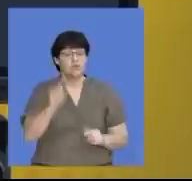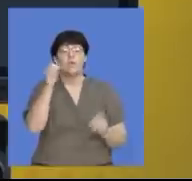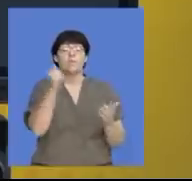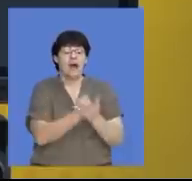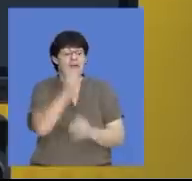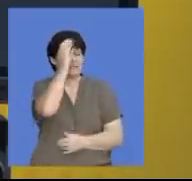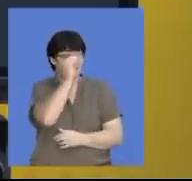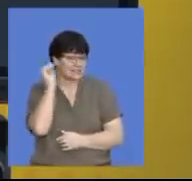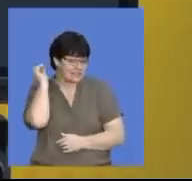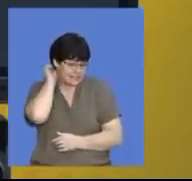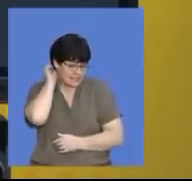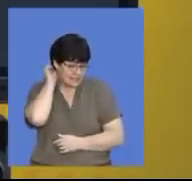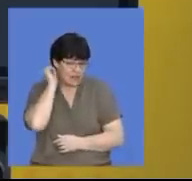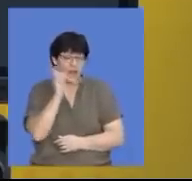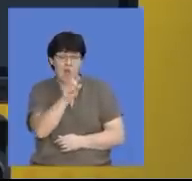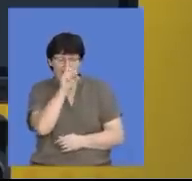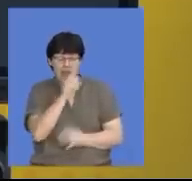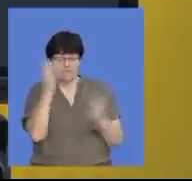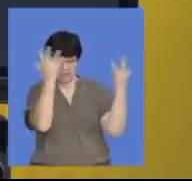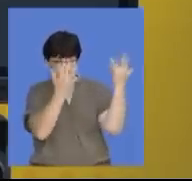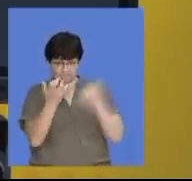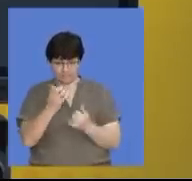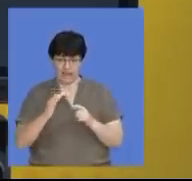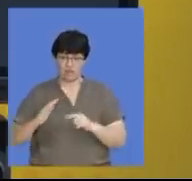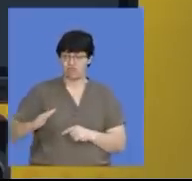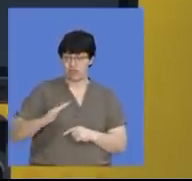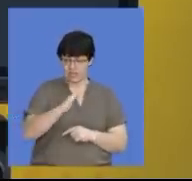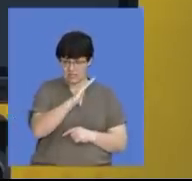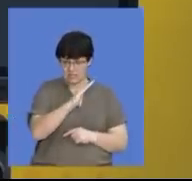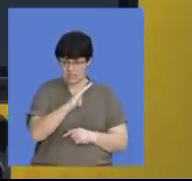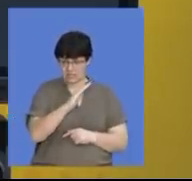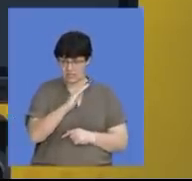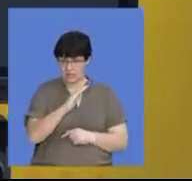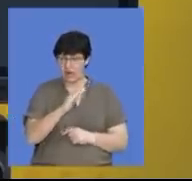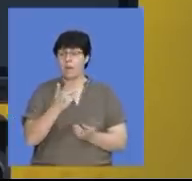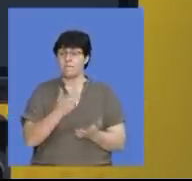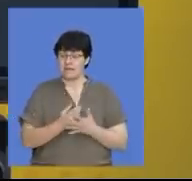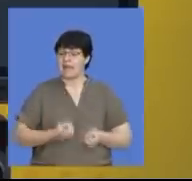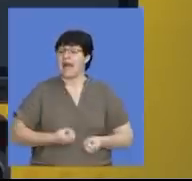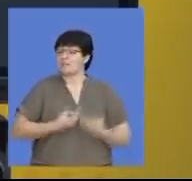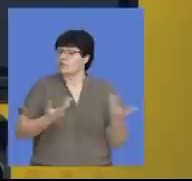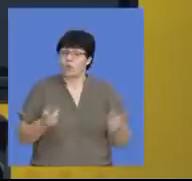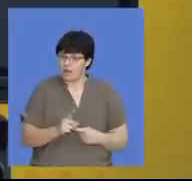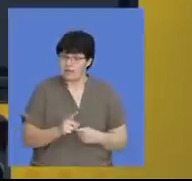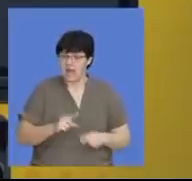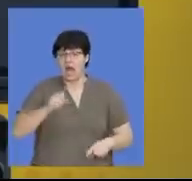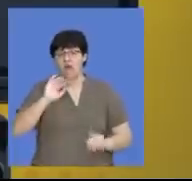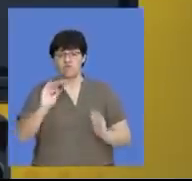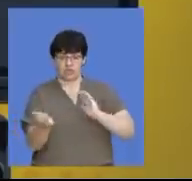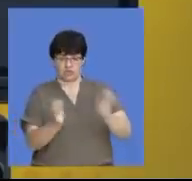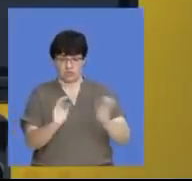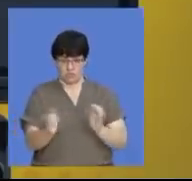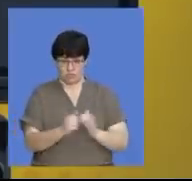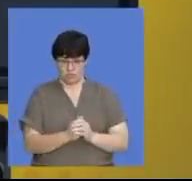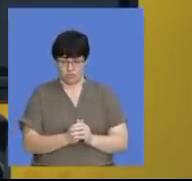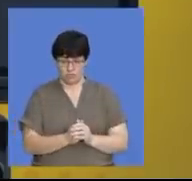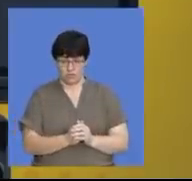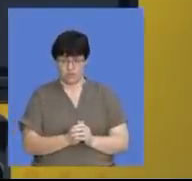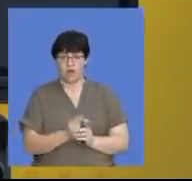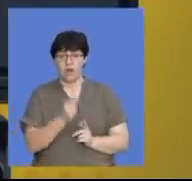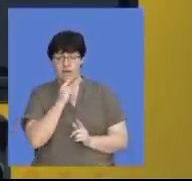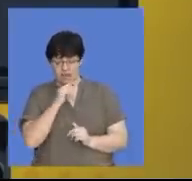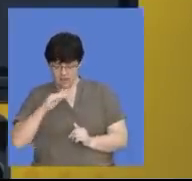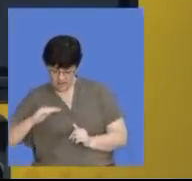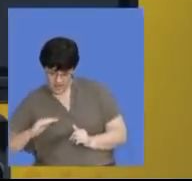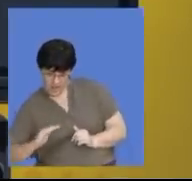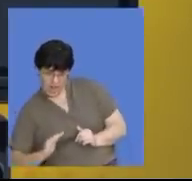note is that when it comes to calculating gradient, gradient must be expressed as a ratio. We are looking at, as